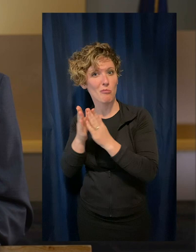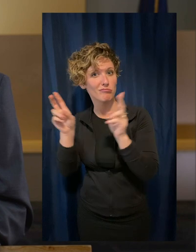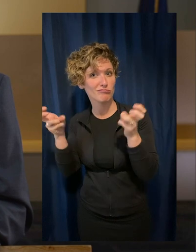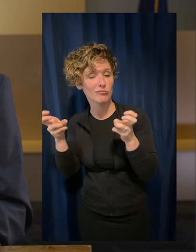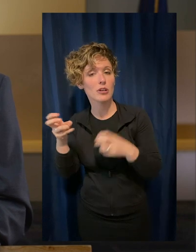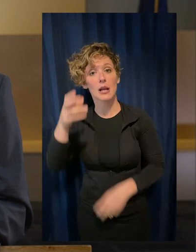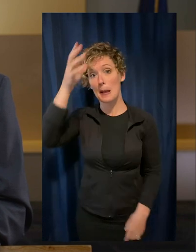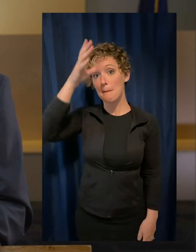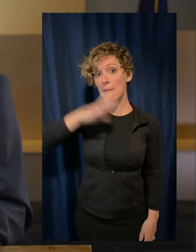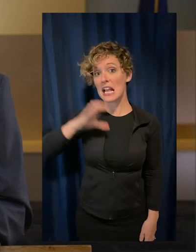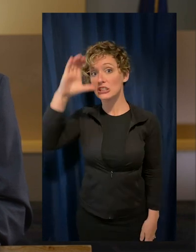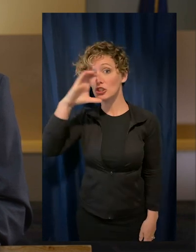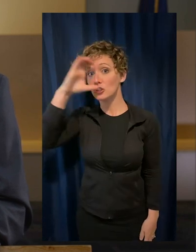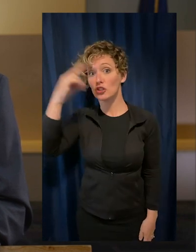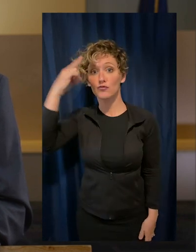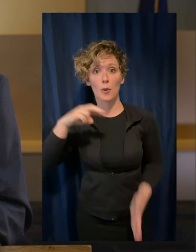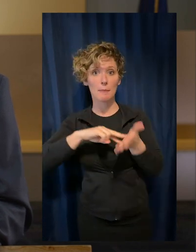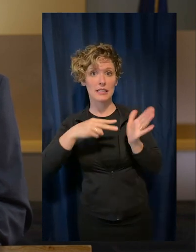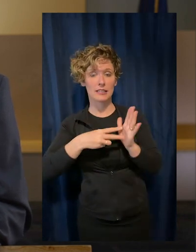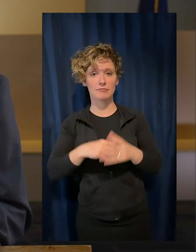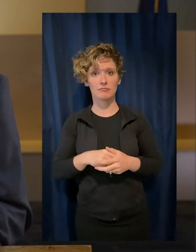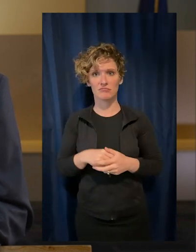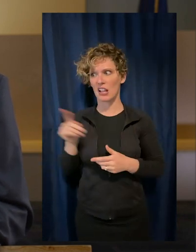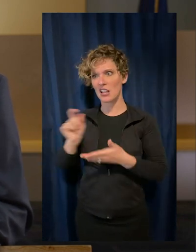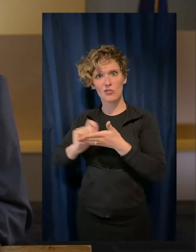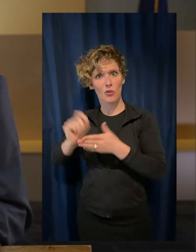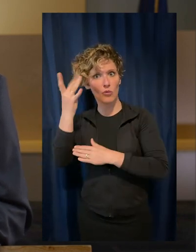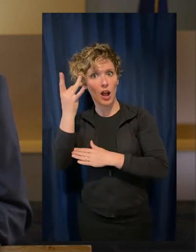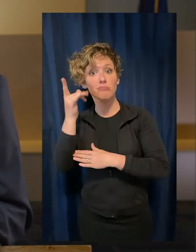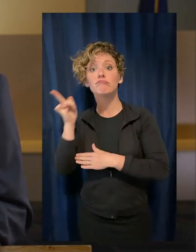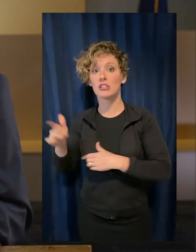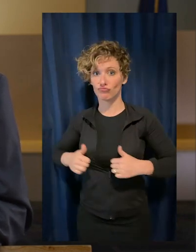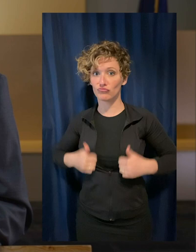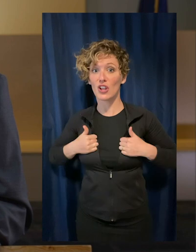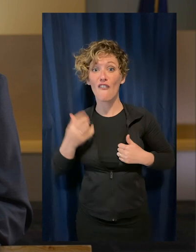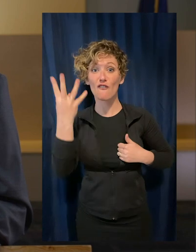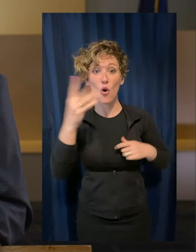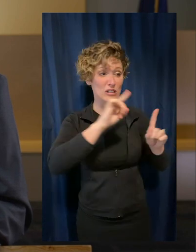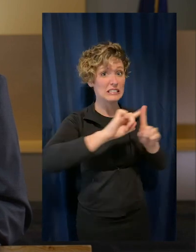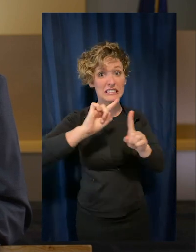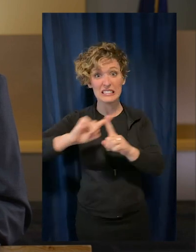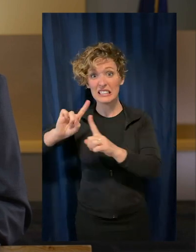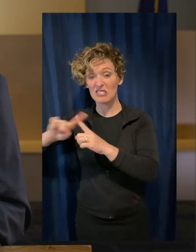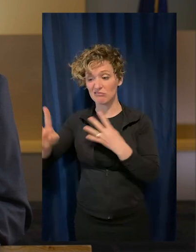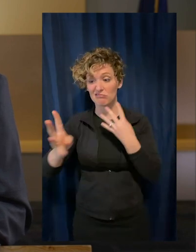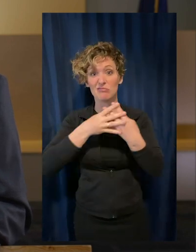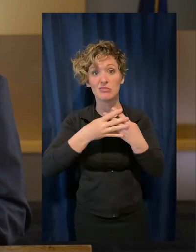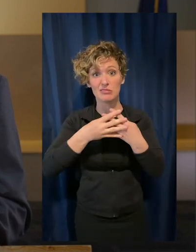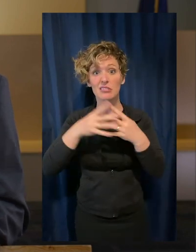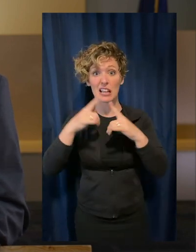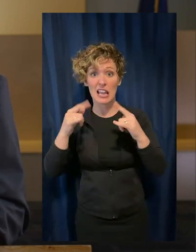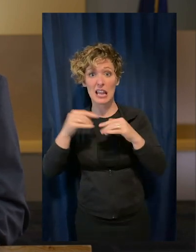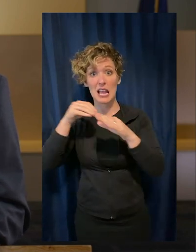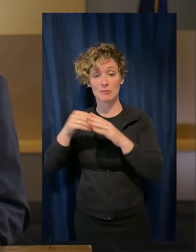he wrote after surviving 4 concentration camps during World War II. Frankl, after enduring some of the worst